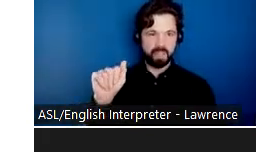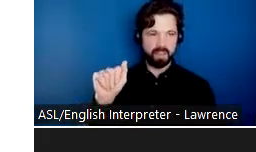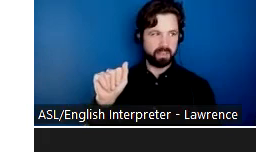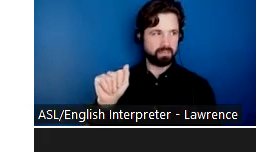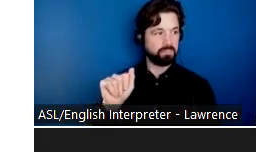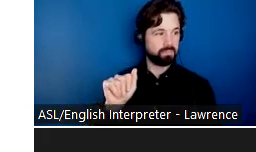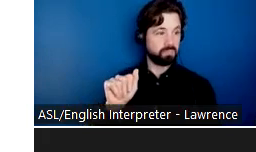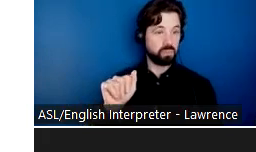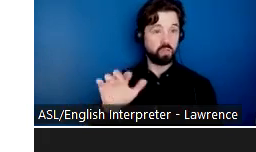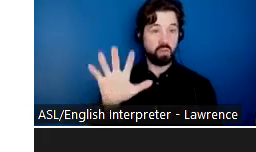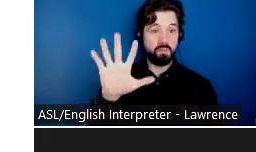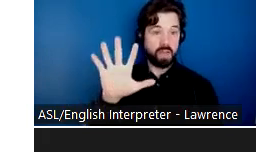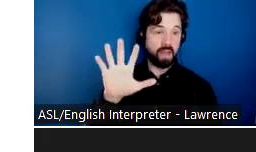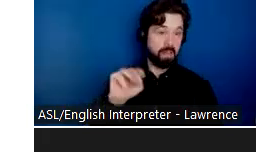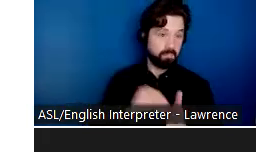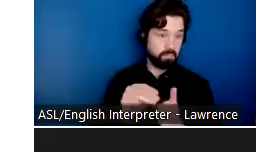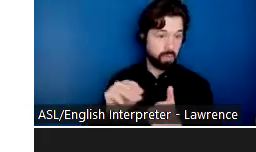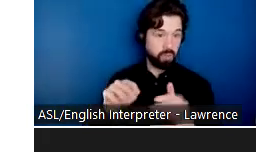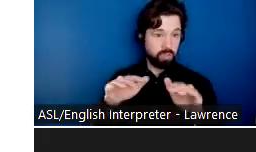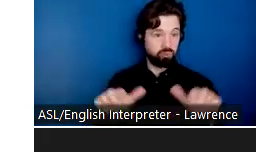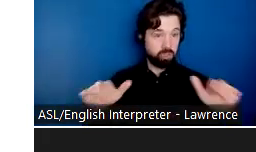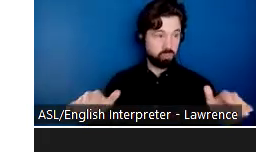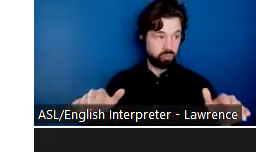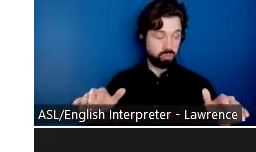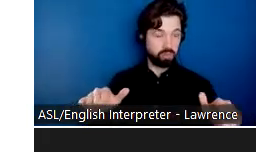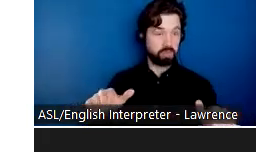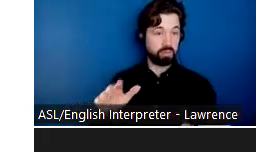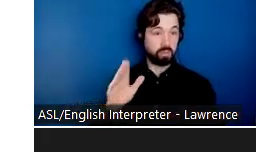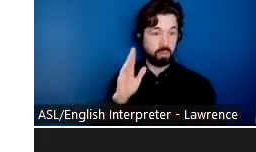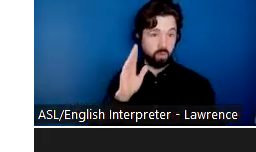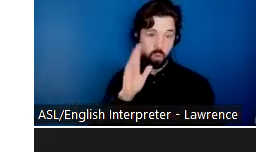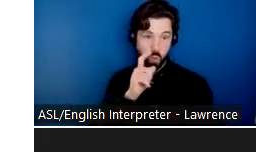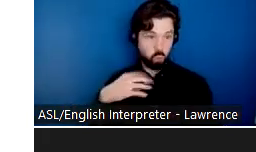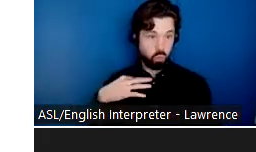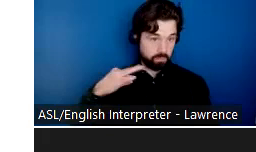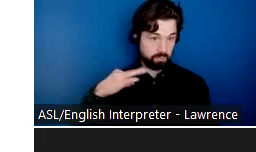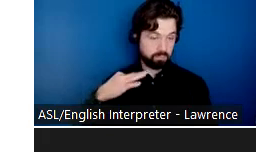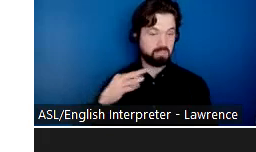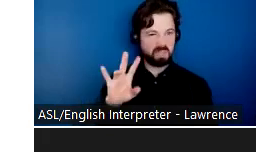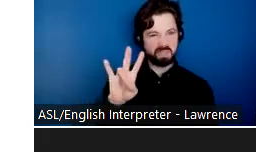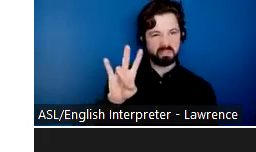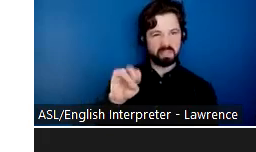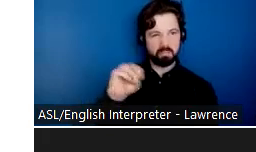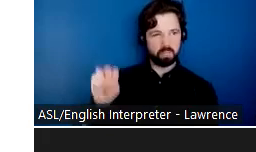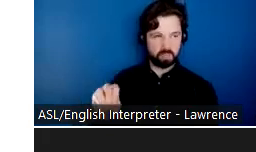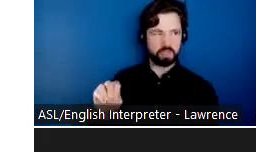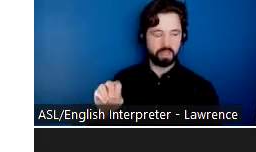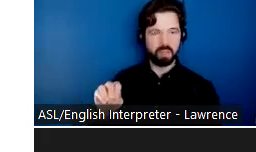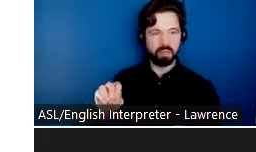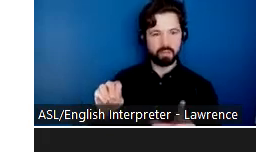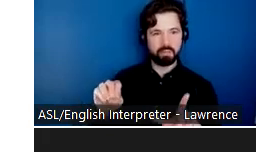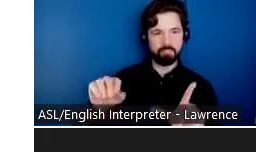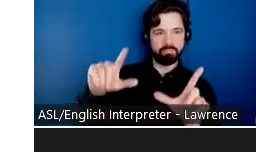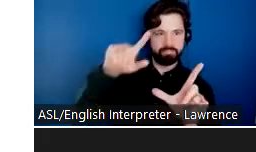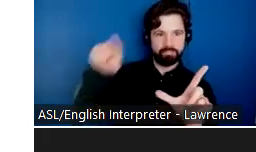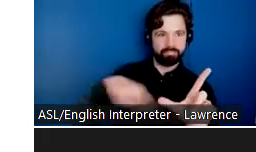of just over 5 million of the children we anticipate will be eligible, 77% of our data will be coming from